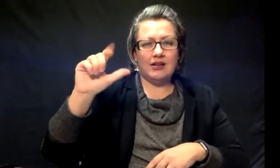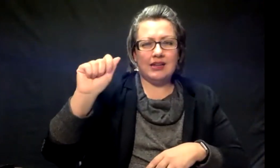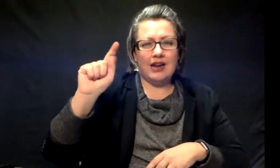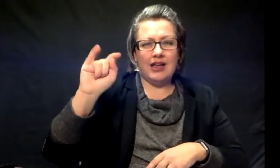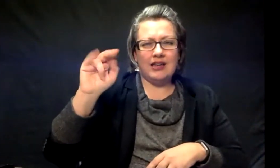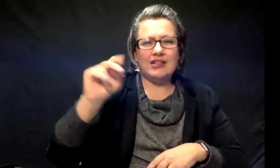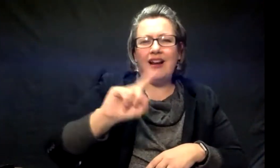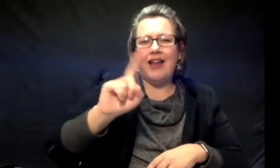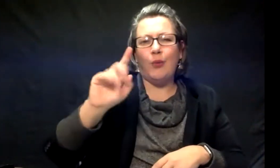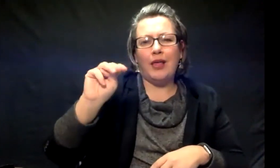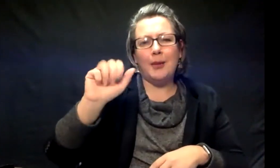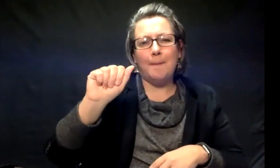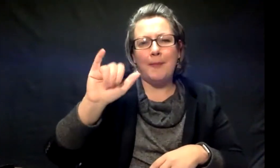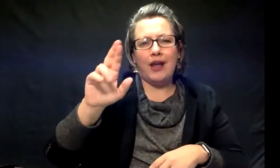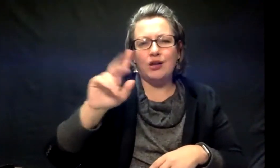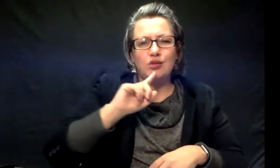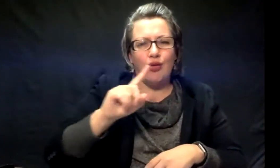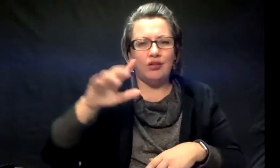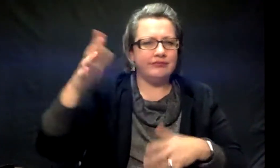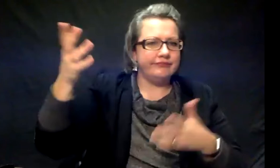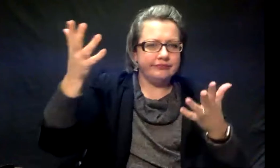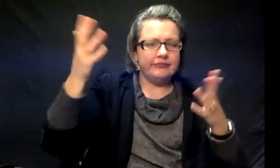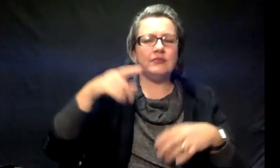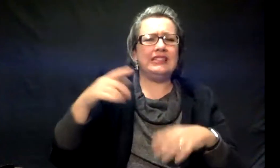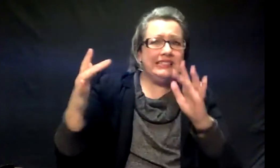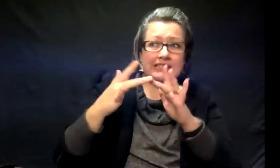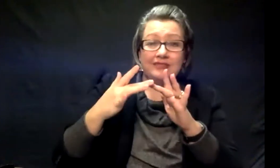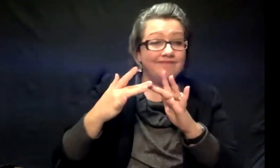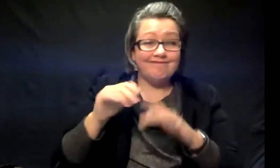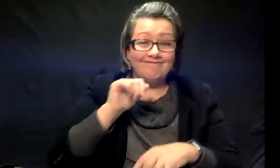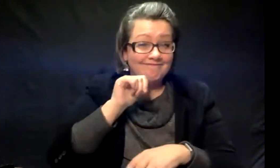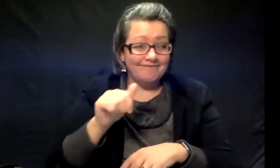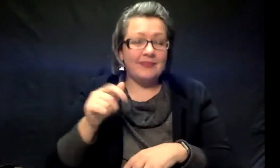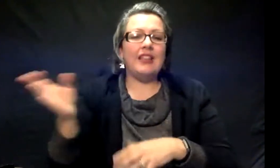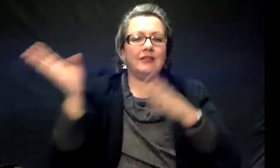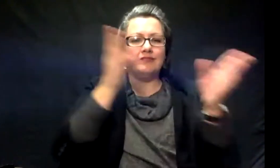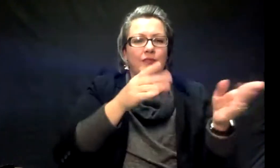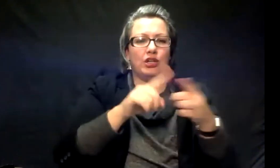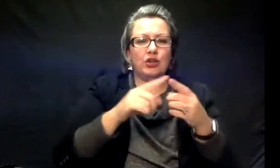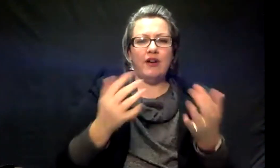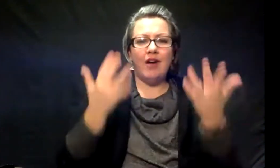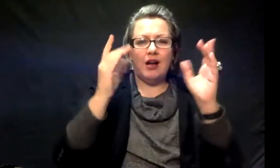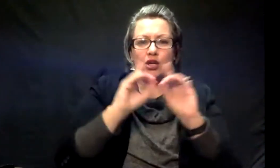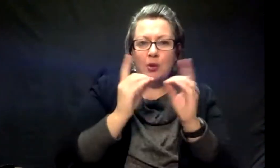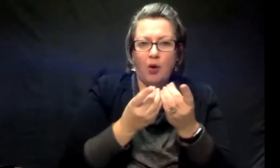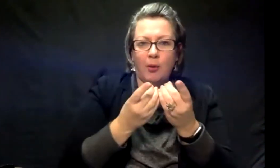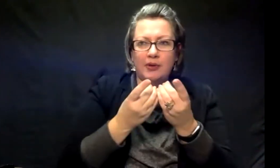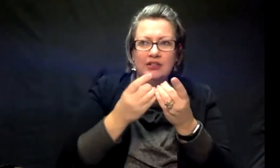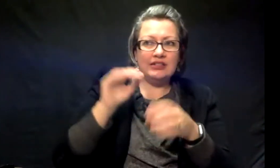your city consolation where the mayors are. And